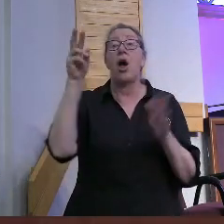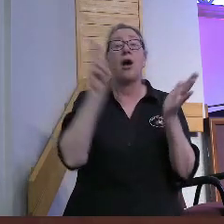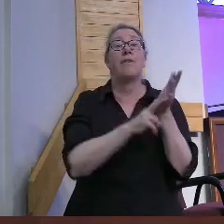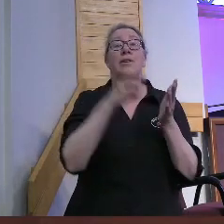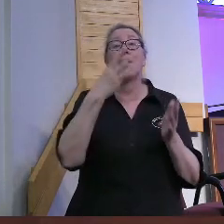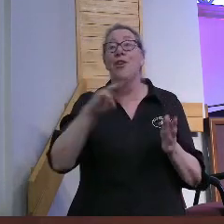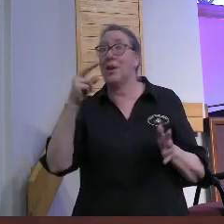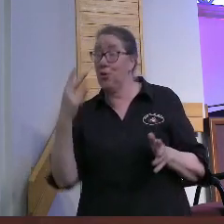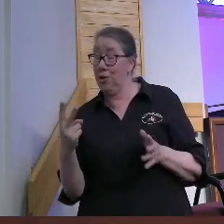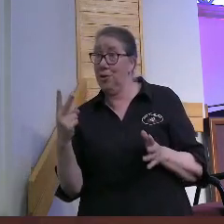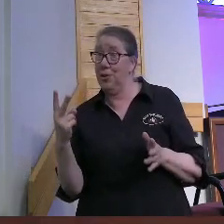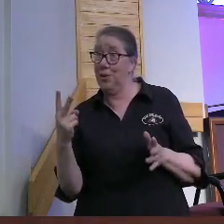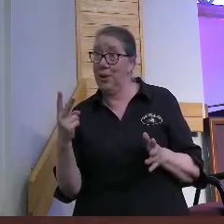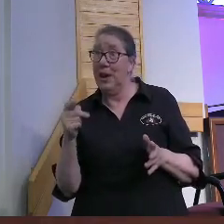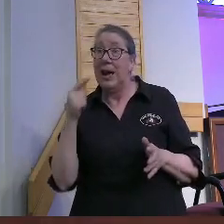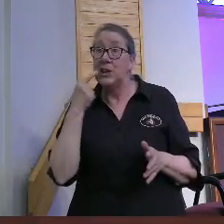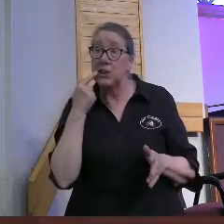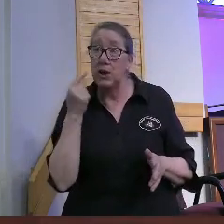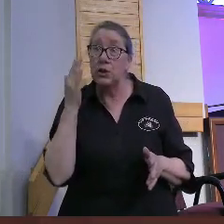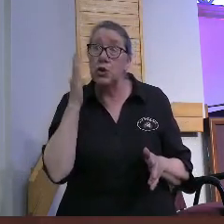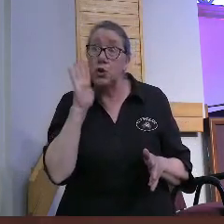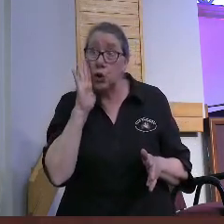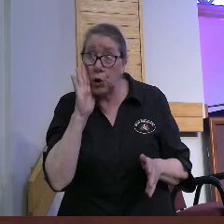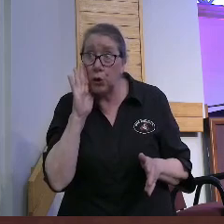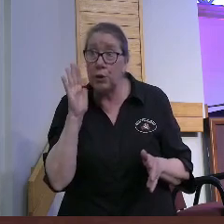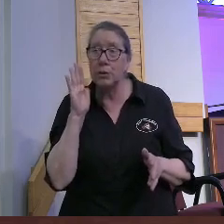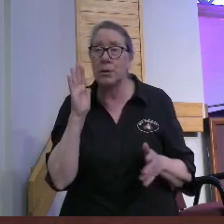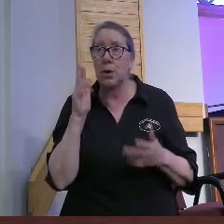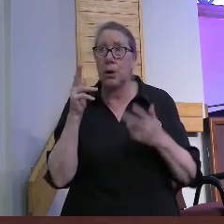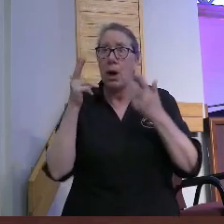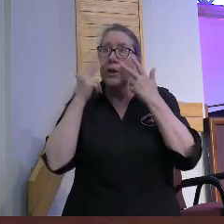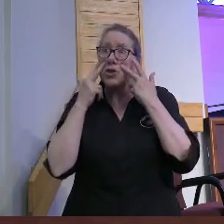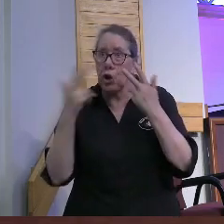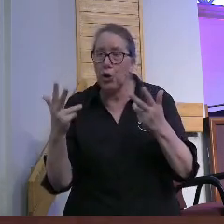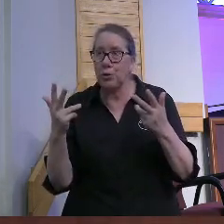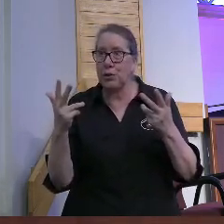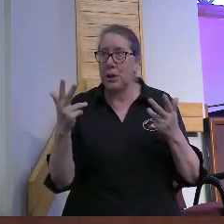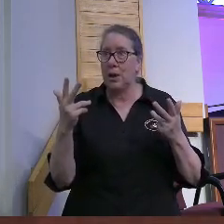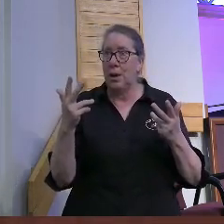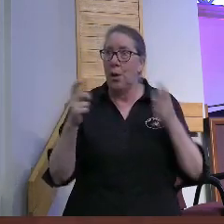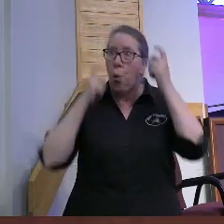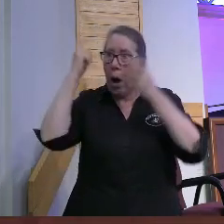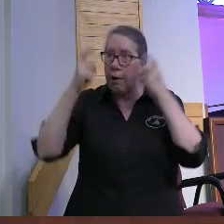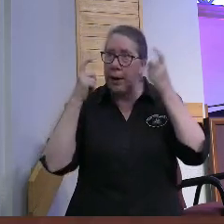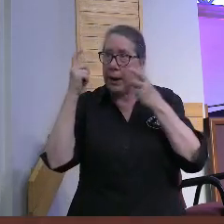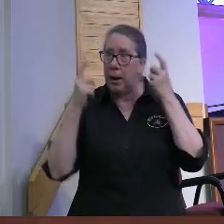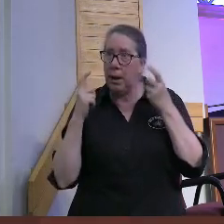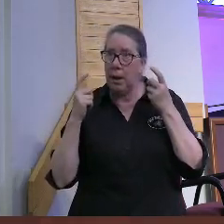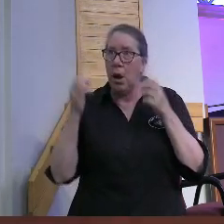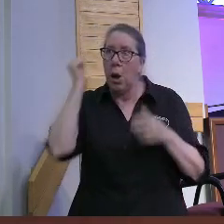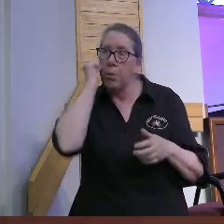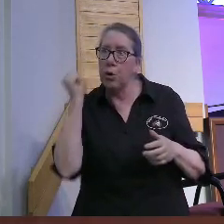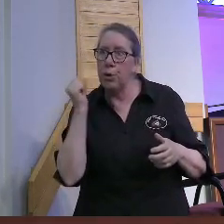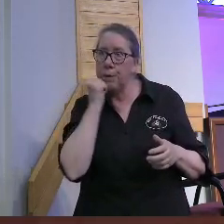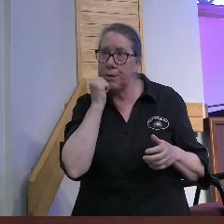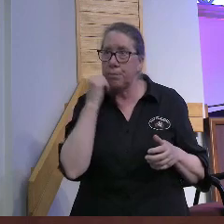shows a lack of faith in God. He says, for after all these things, the Gentiles, everyone say the unbelievers. The unbelievers are worried about those